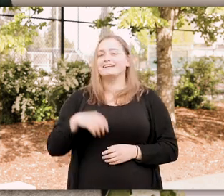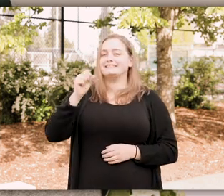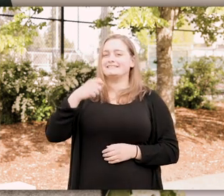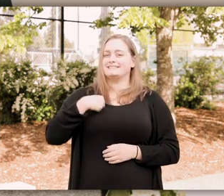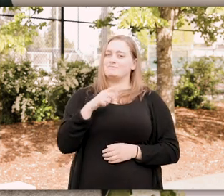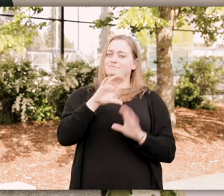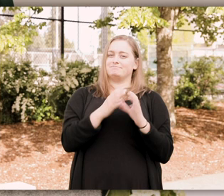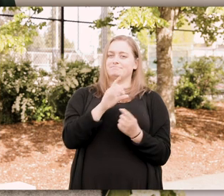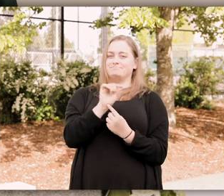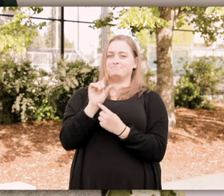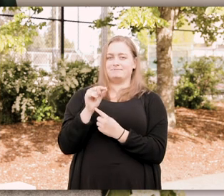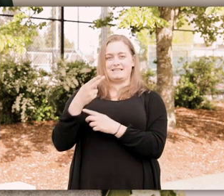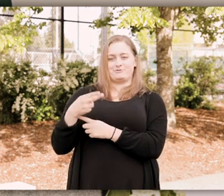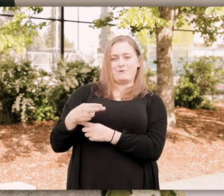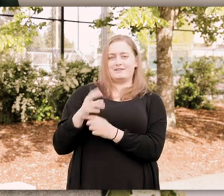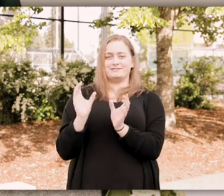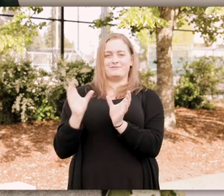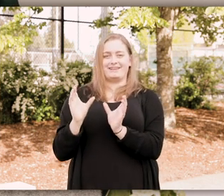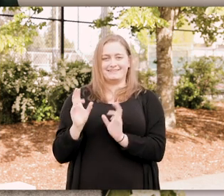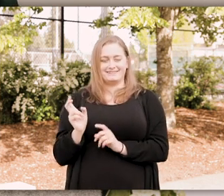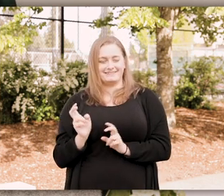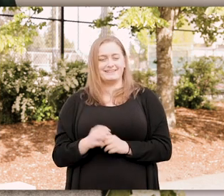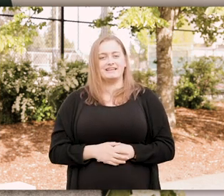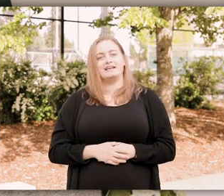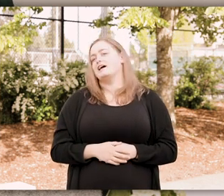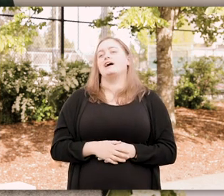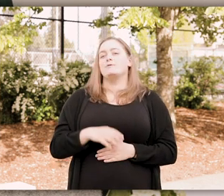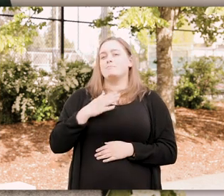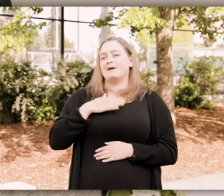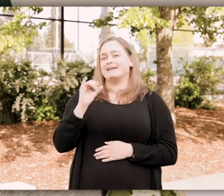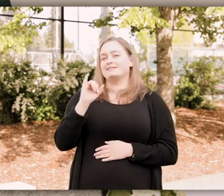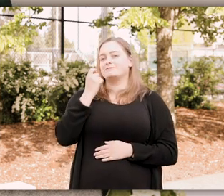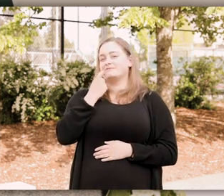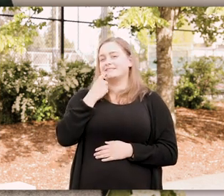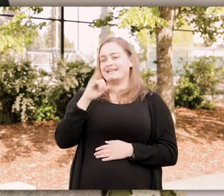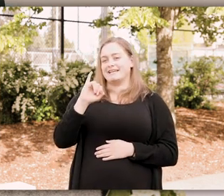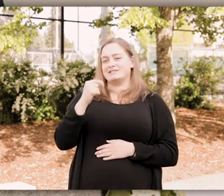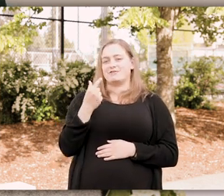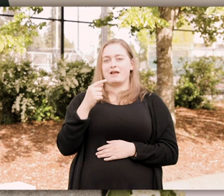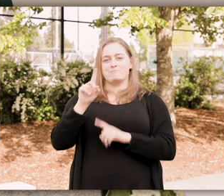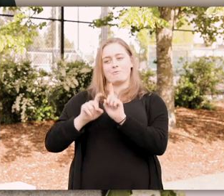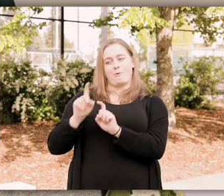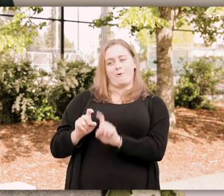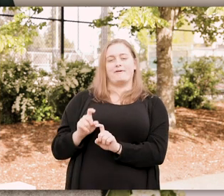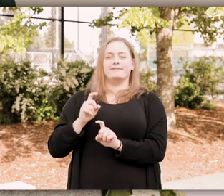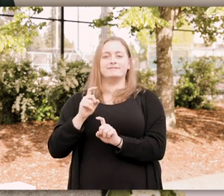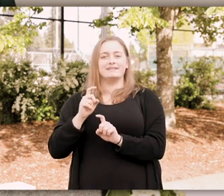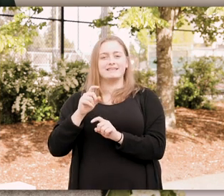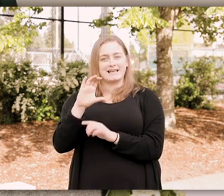recent extremely professional Instagram poll, the class of 2020, according to the class of 2020, is